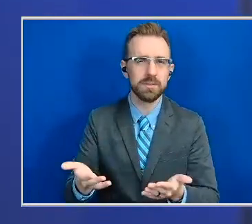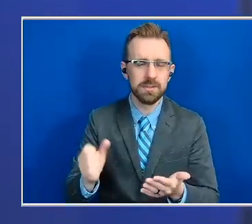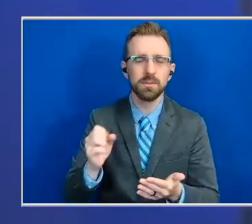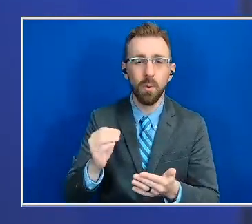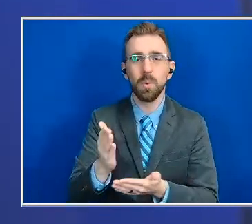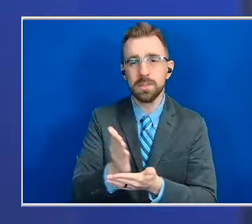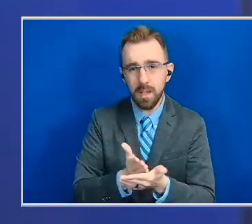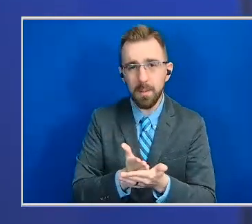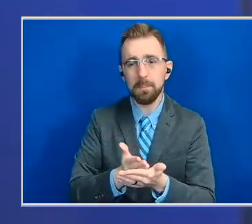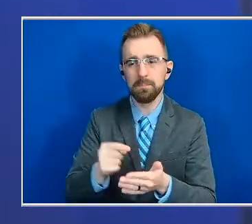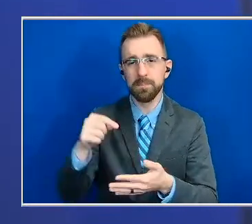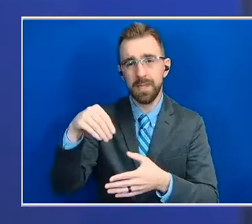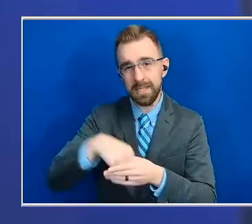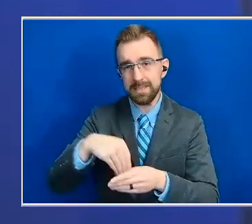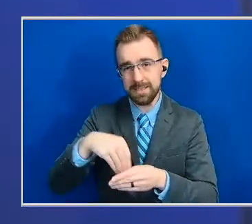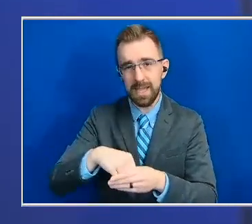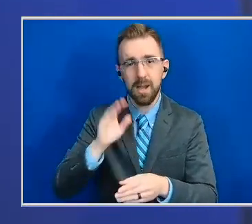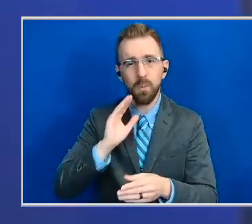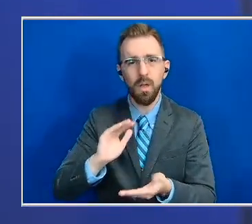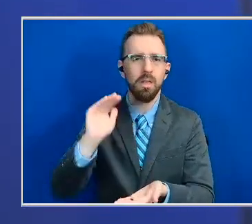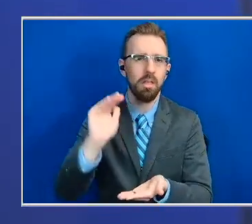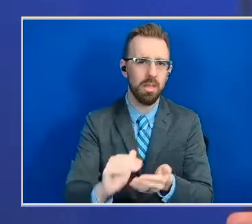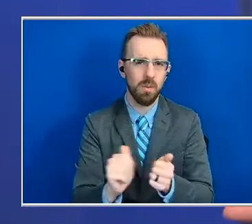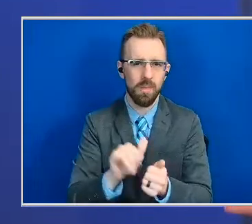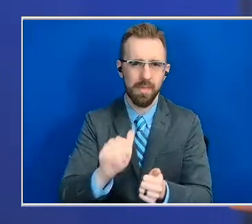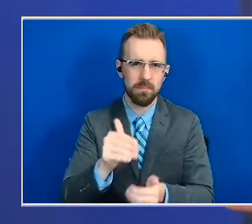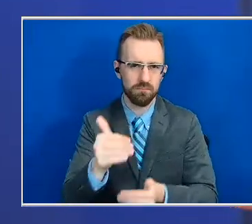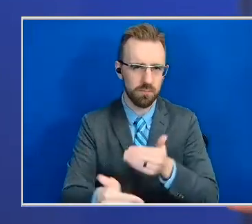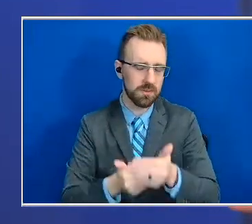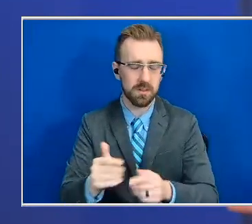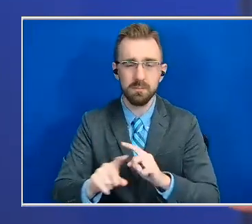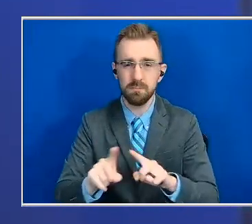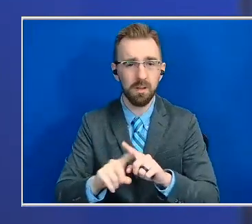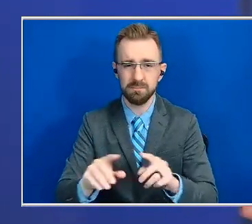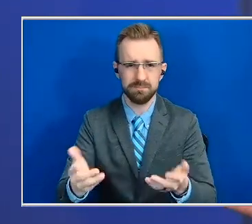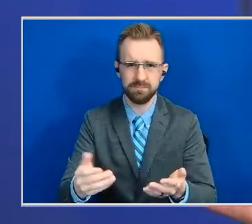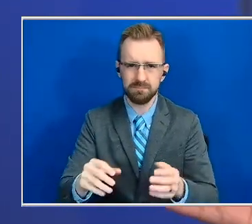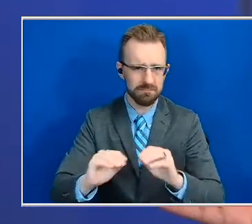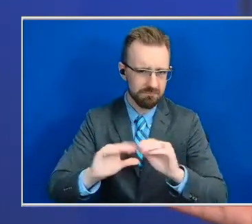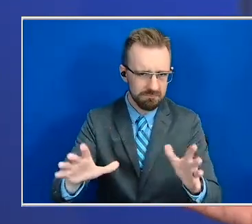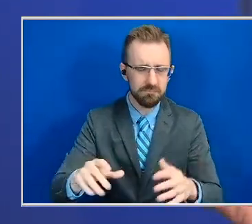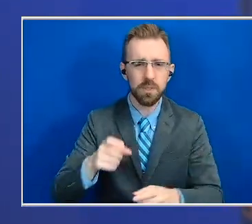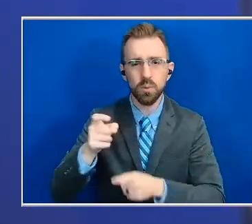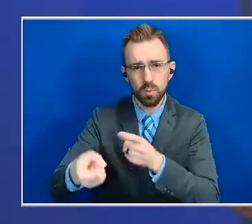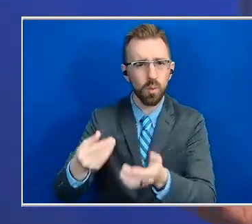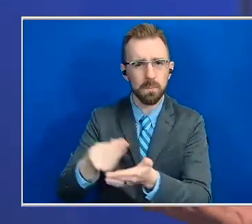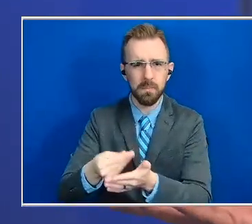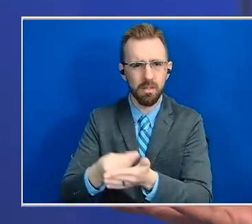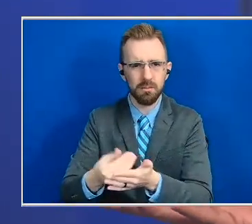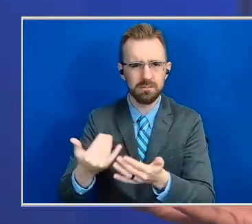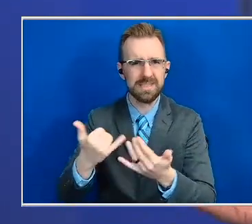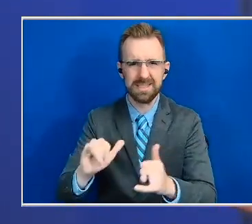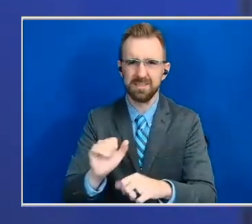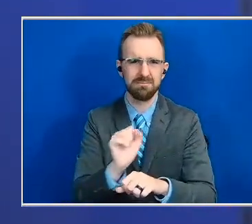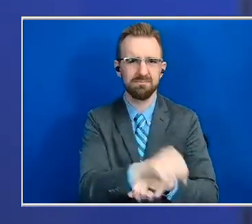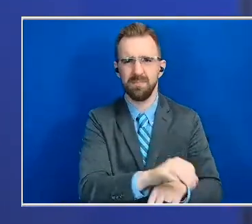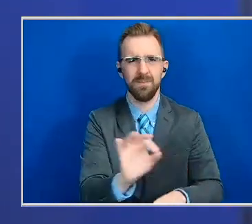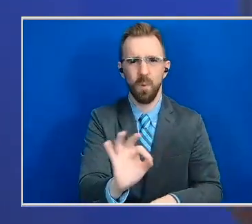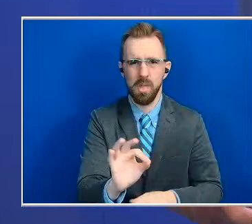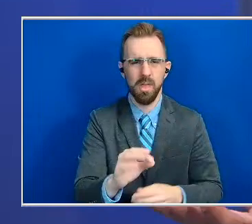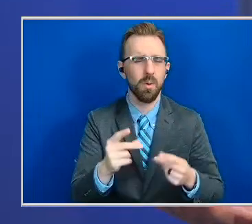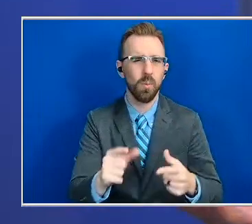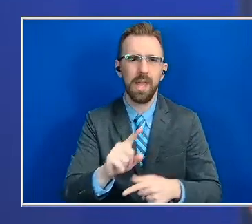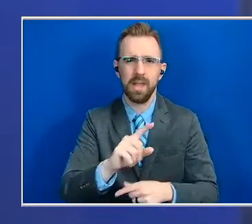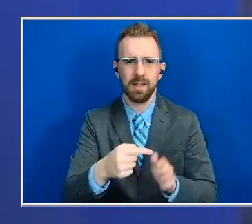are, diminished with that process. But there is no question that donor milk is superior to formula. So just to give you a quick example, if you consider our